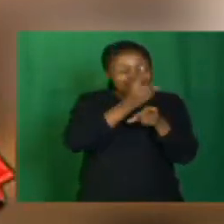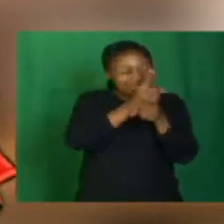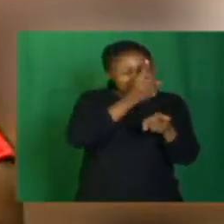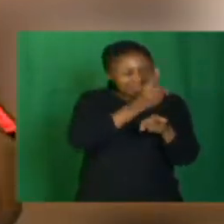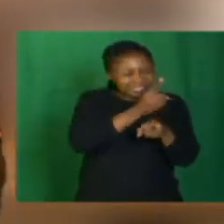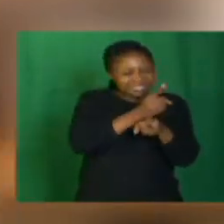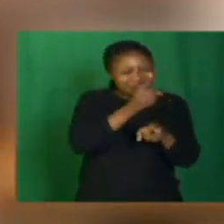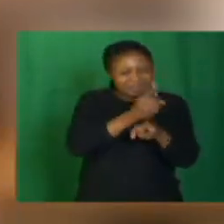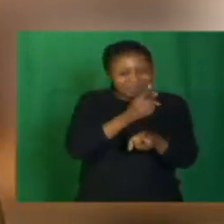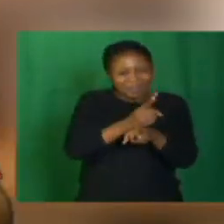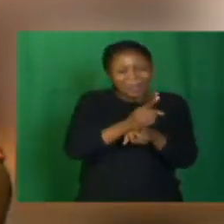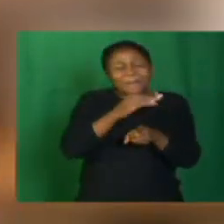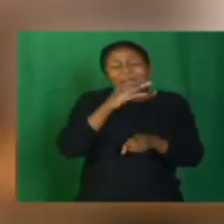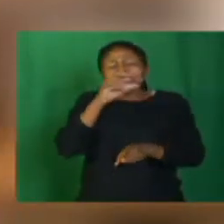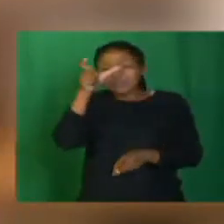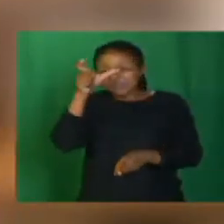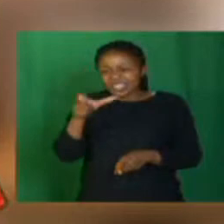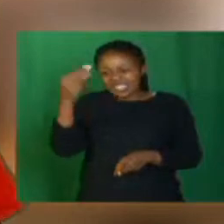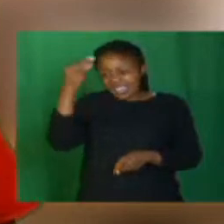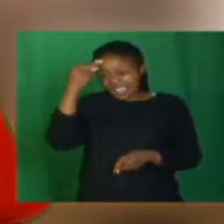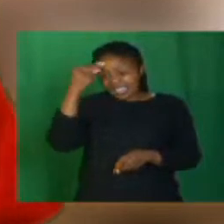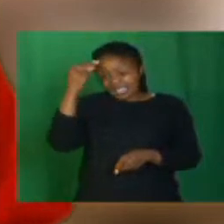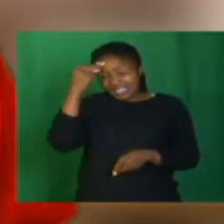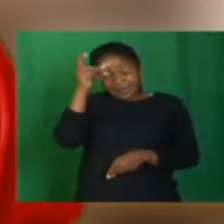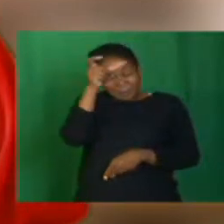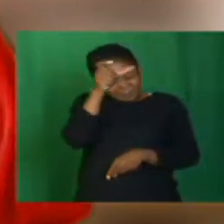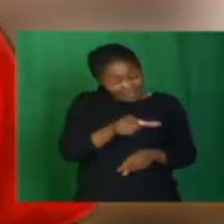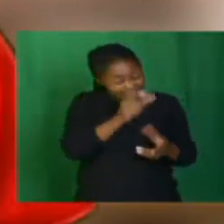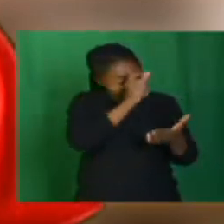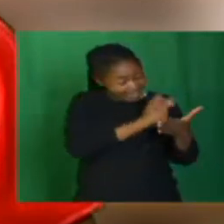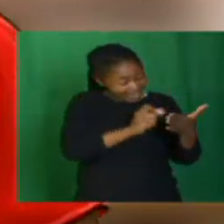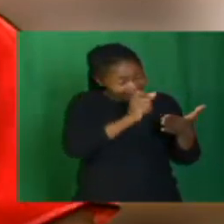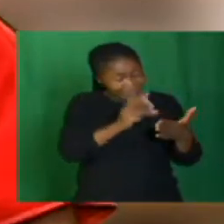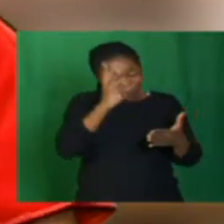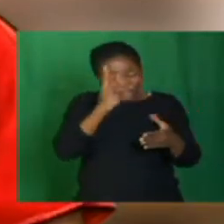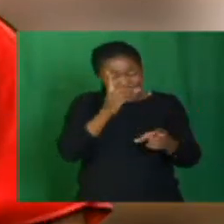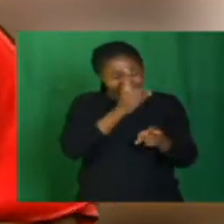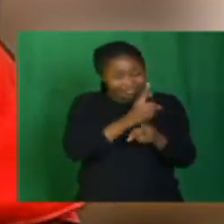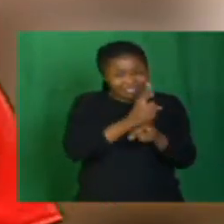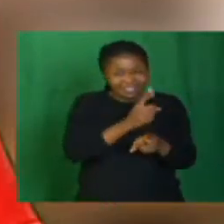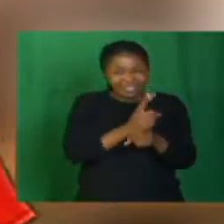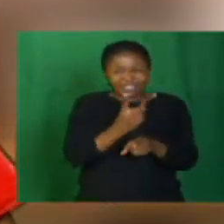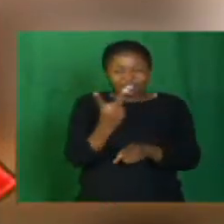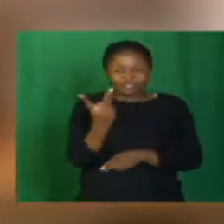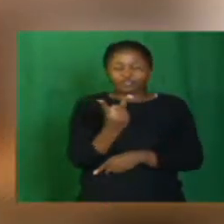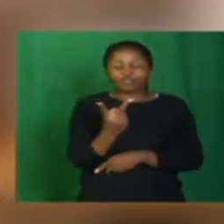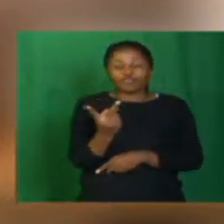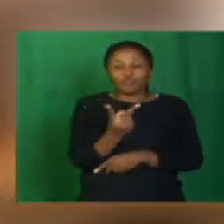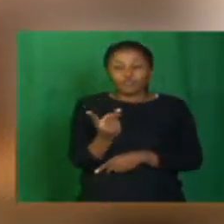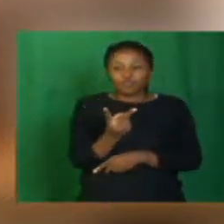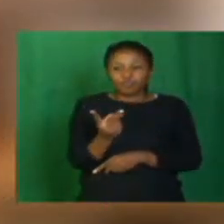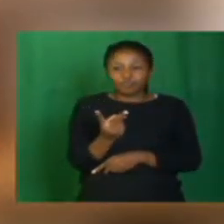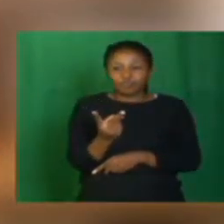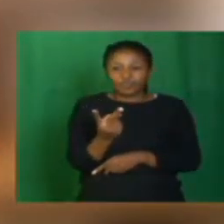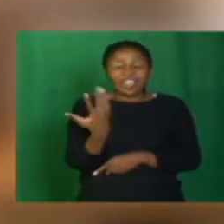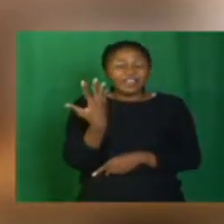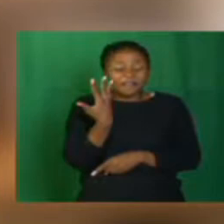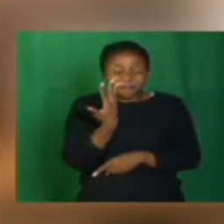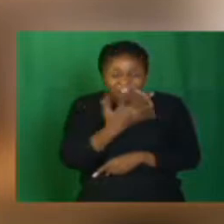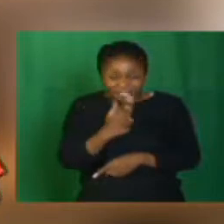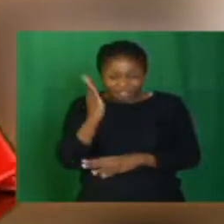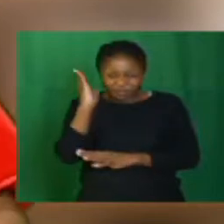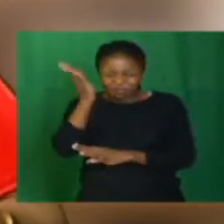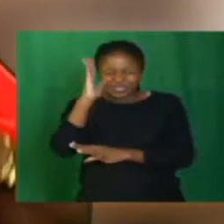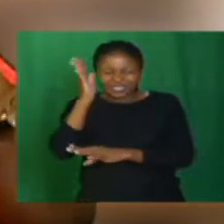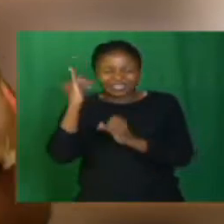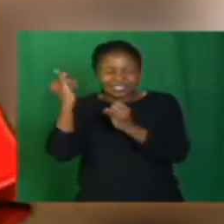him or her into your what? Discussion. Now we move on. You have presented your introduction. You